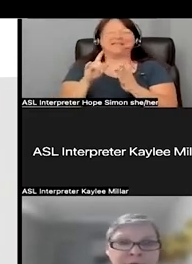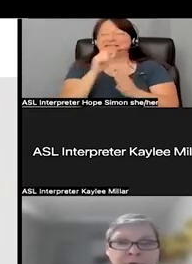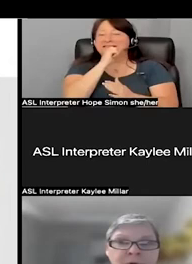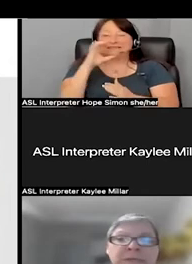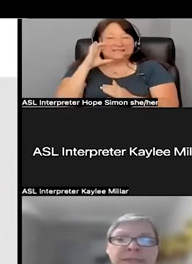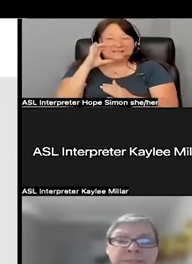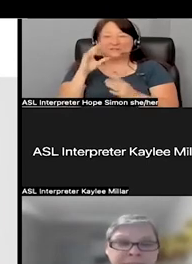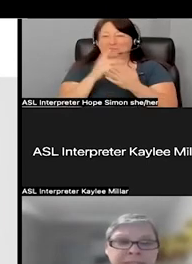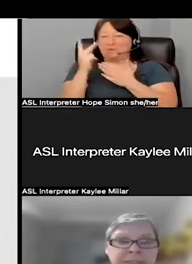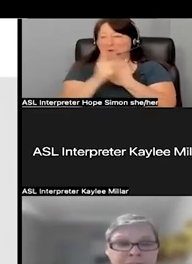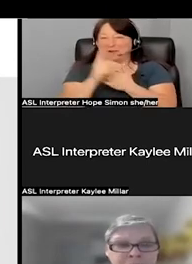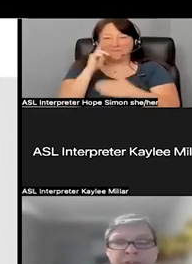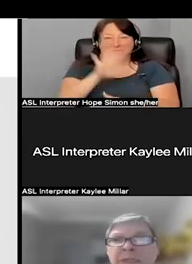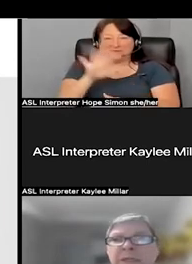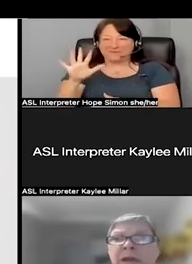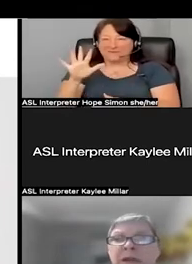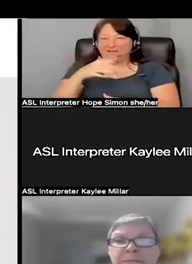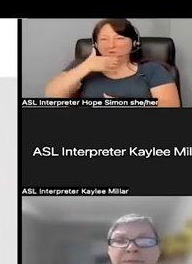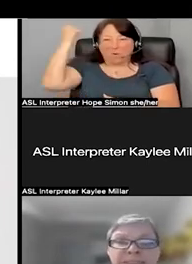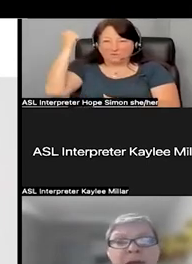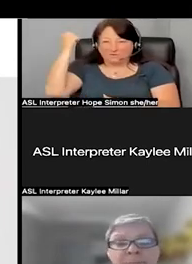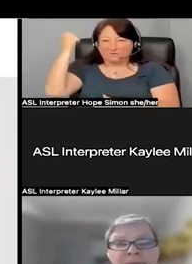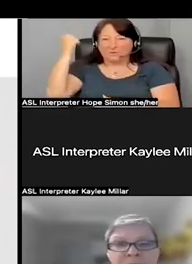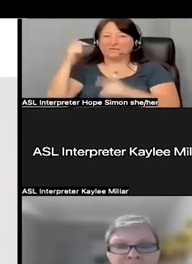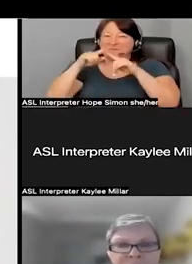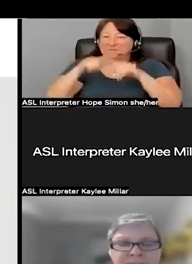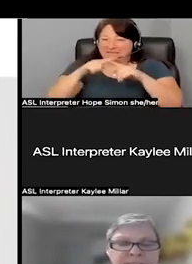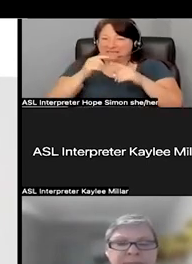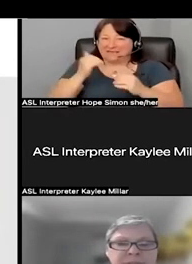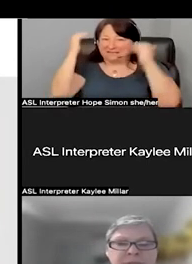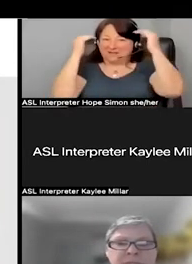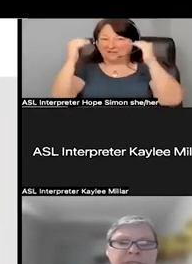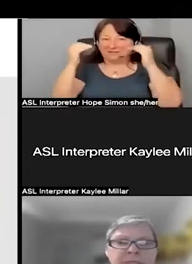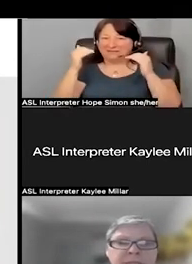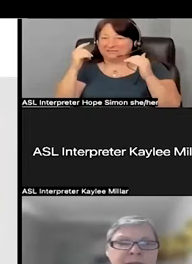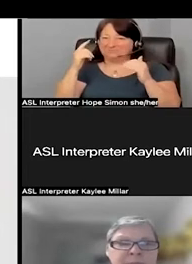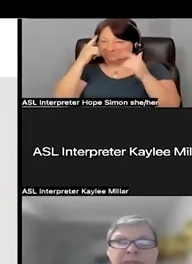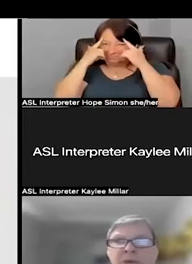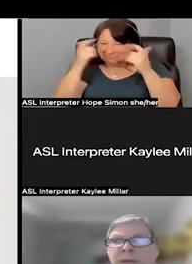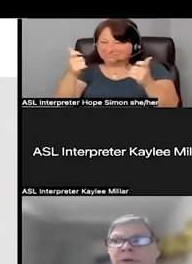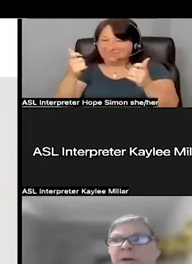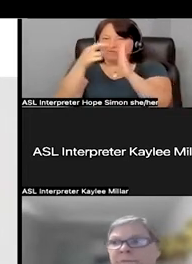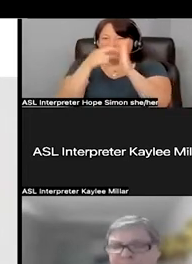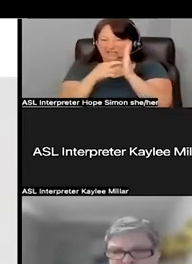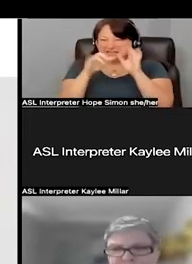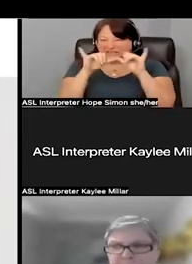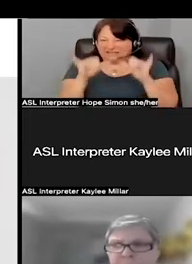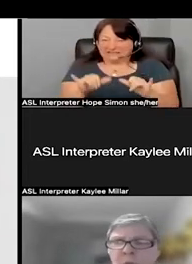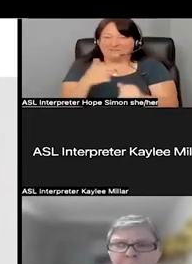and older or dependent adults. It's an opt-in registry system so that we can be aware